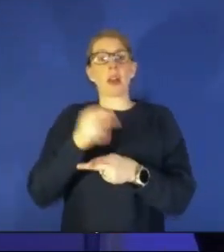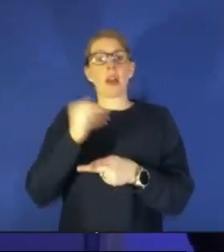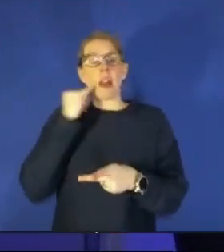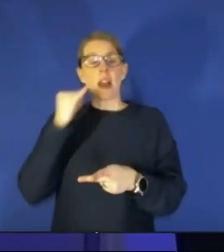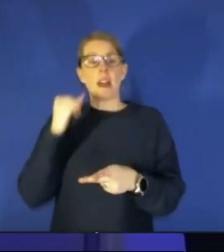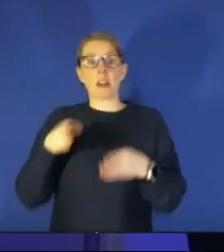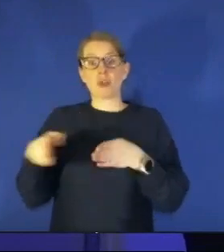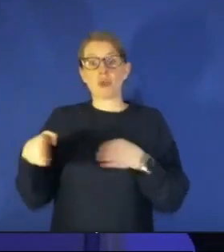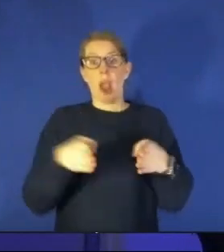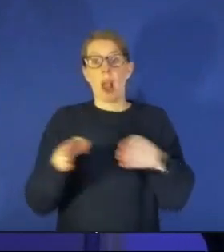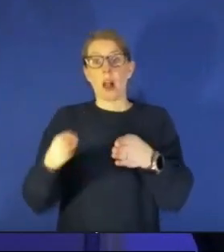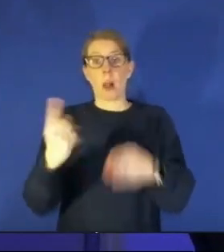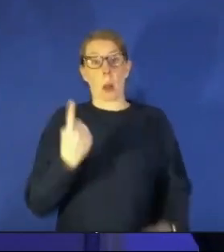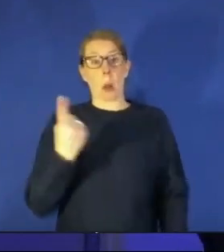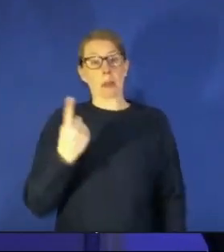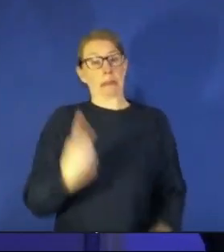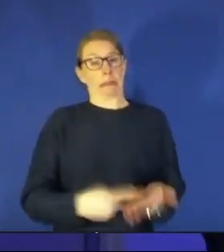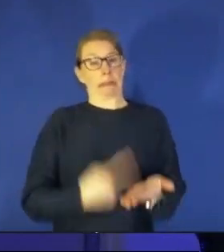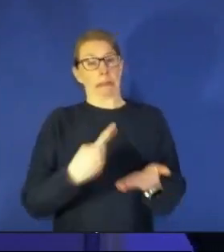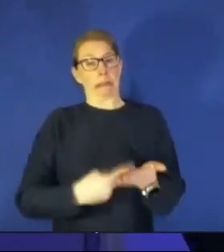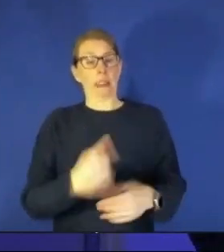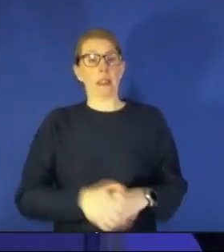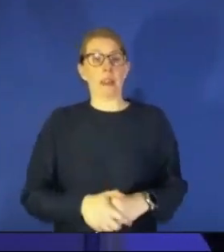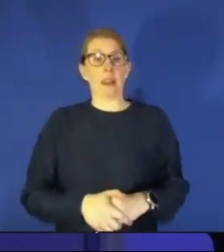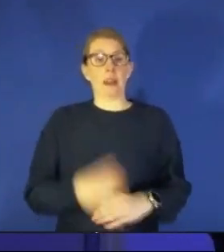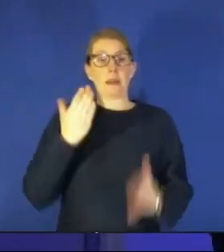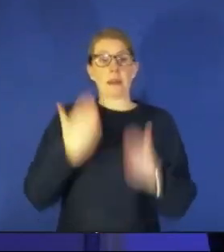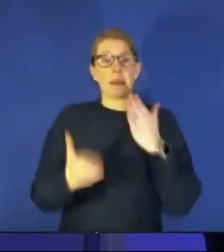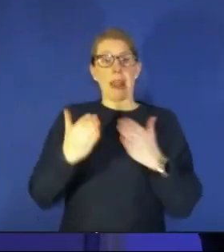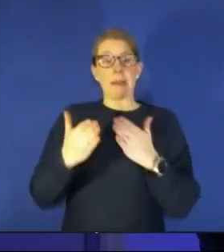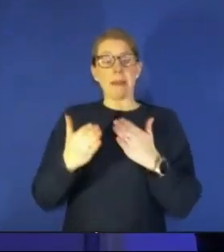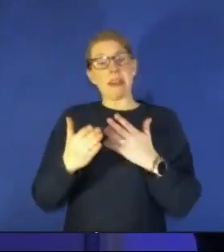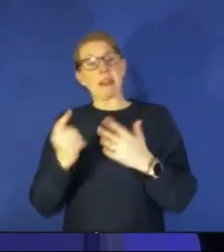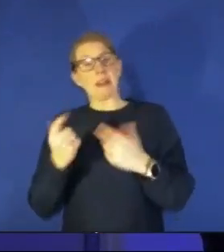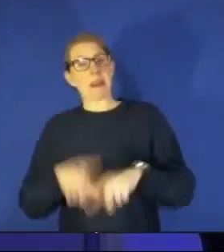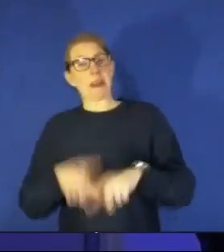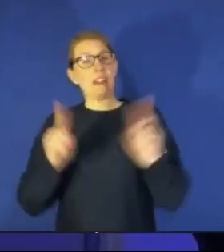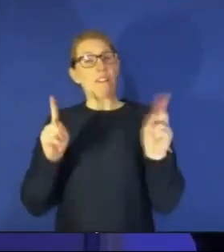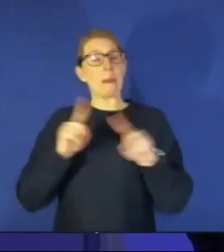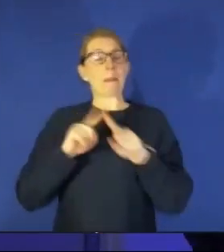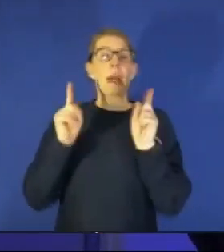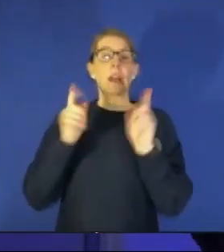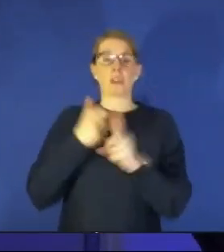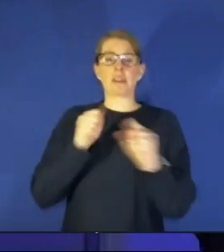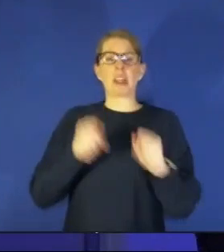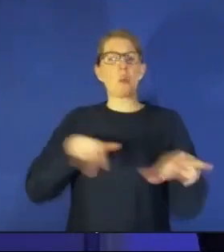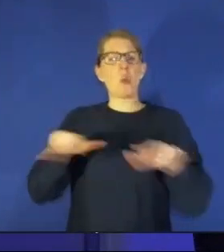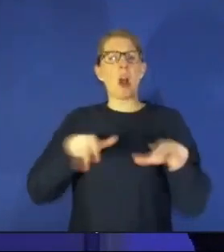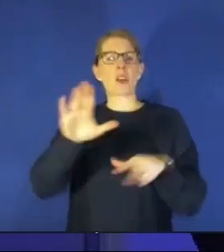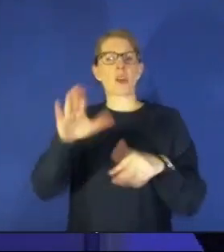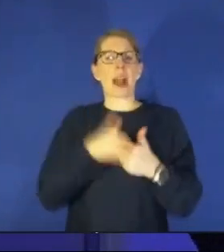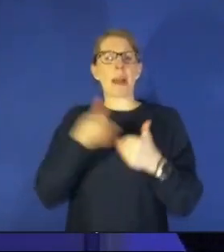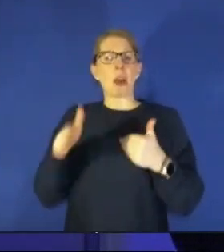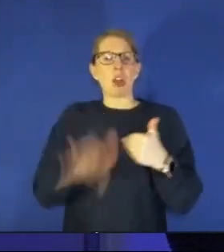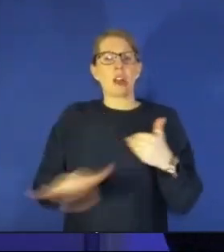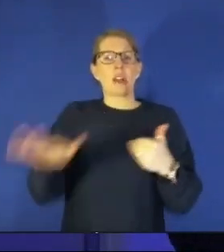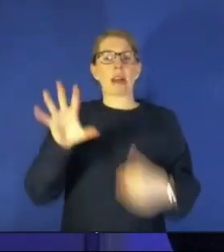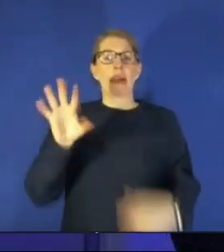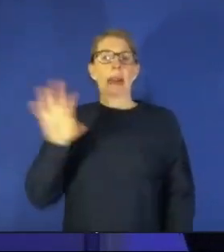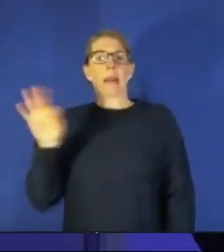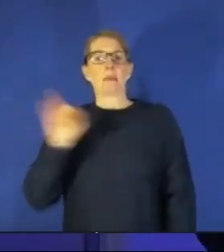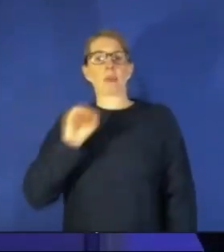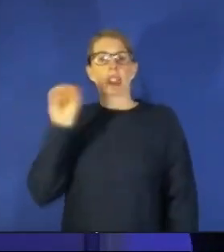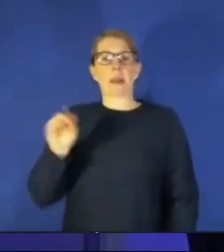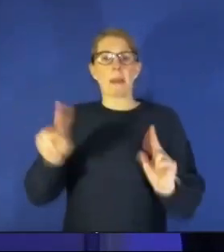yourself sometimes, that is maybe a little bit different, but you can definitely walk in your neighborhood, and 99% of people have